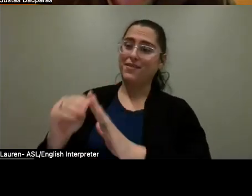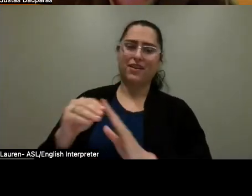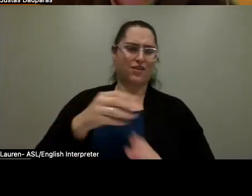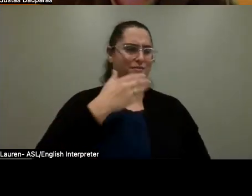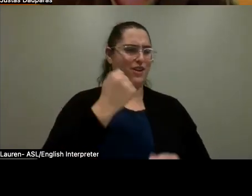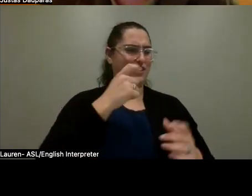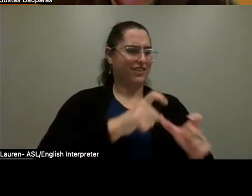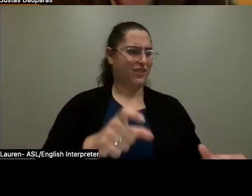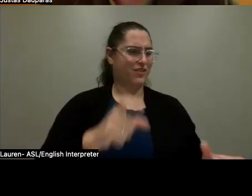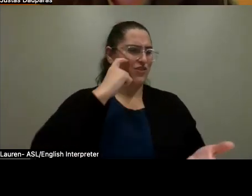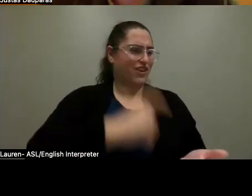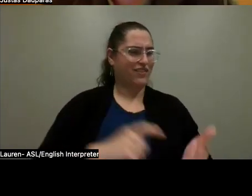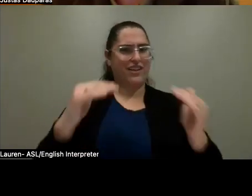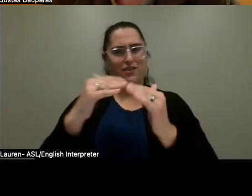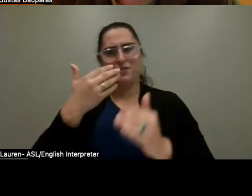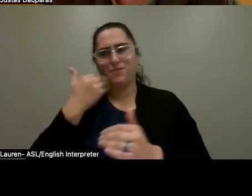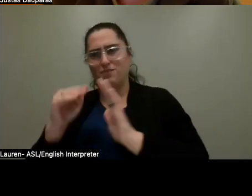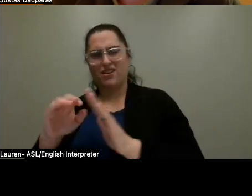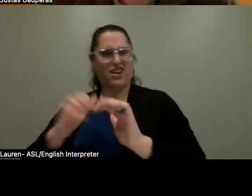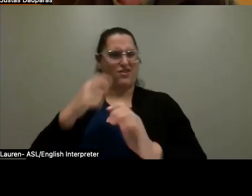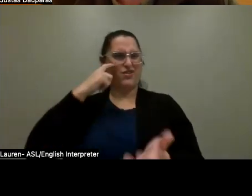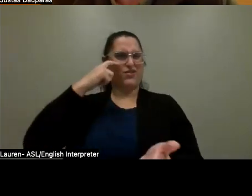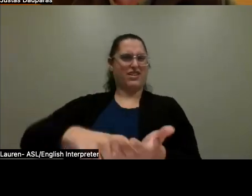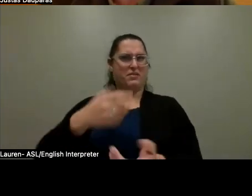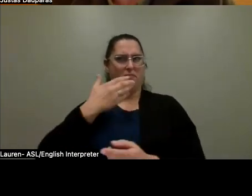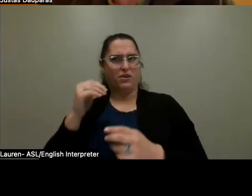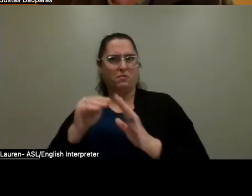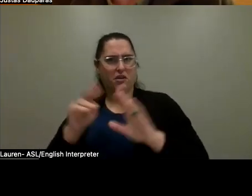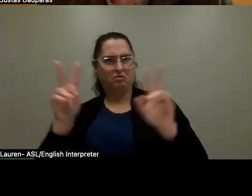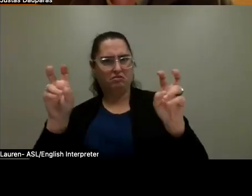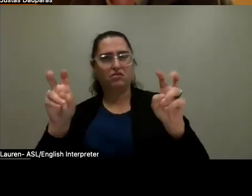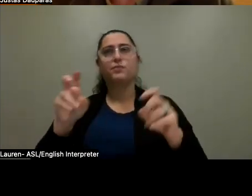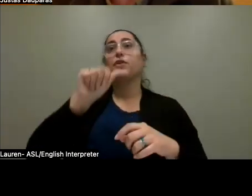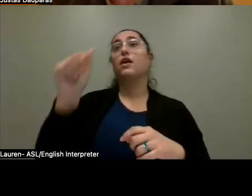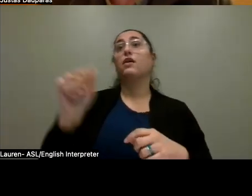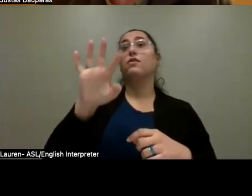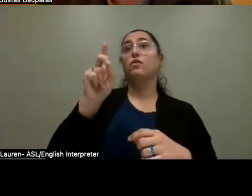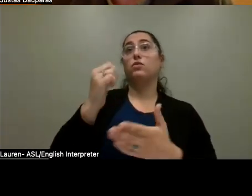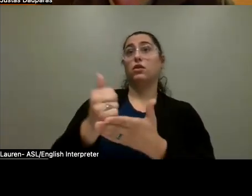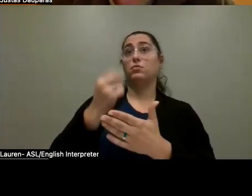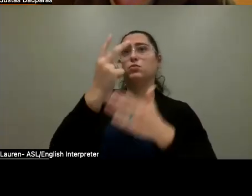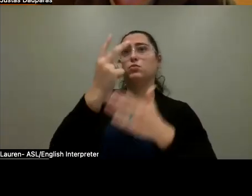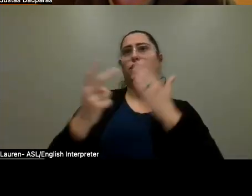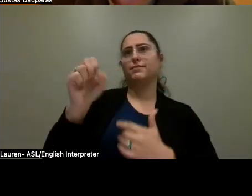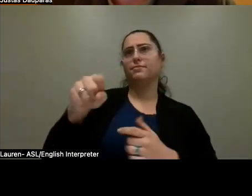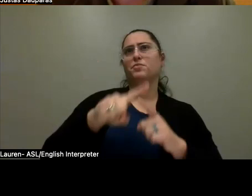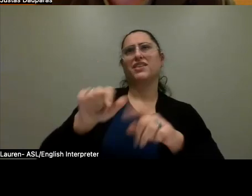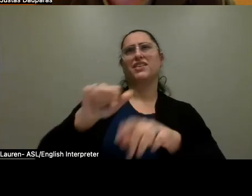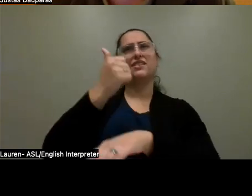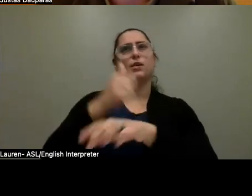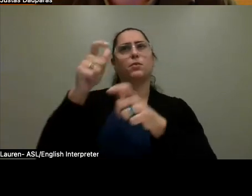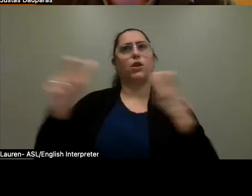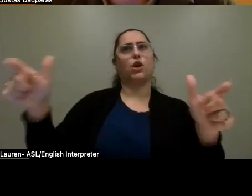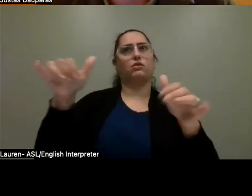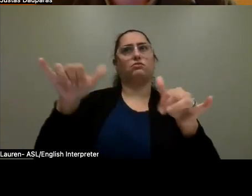maybe that you have a better model. So having AlphaFold predictability really helps, but also probably setting up some large scale experiments would be